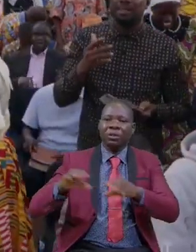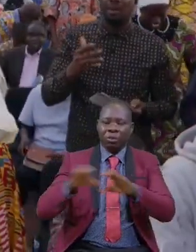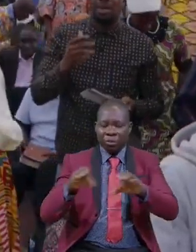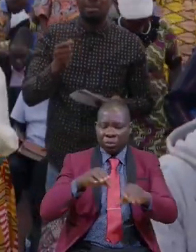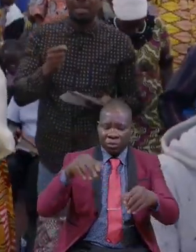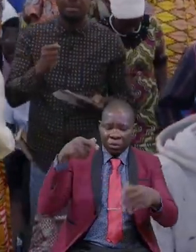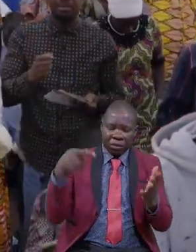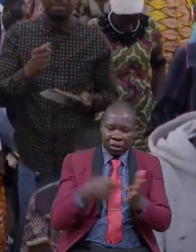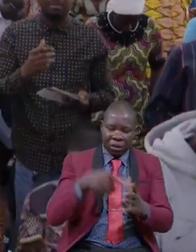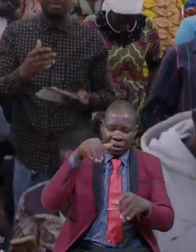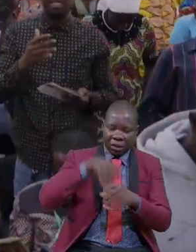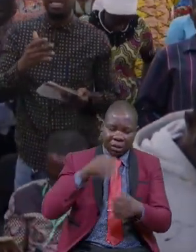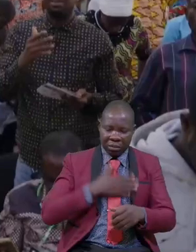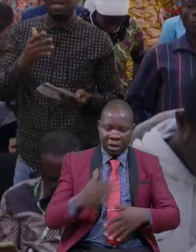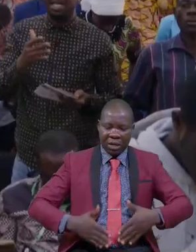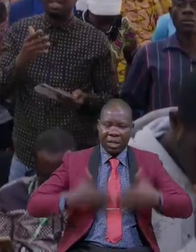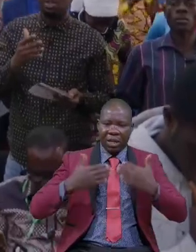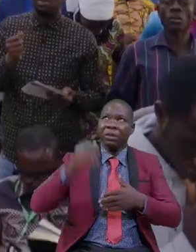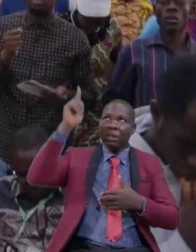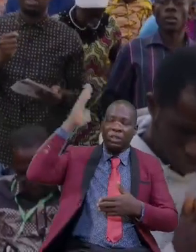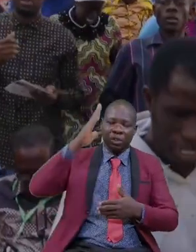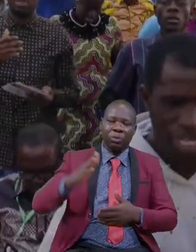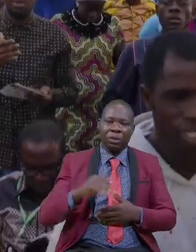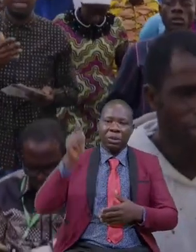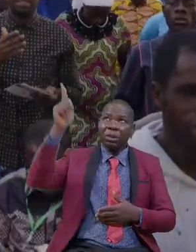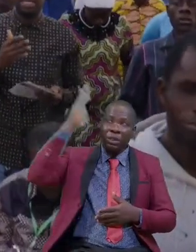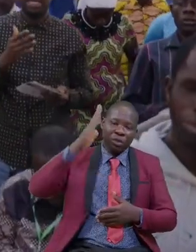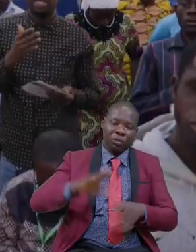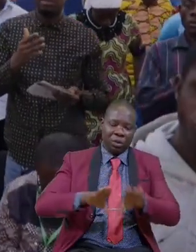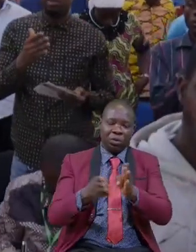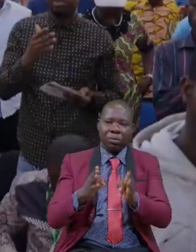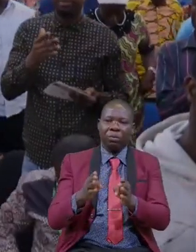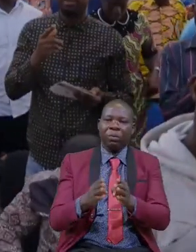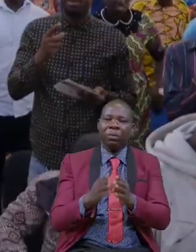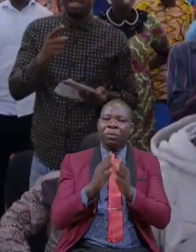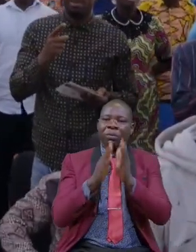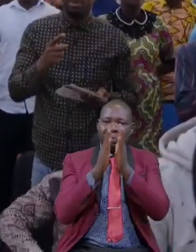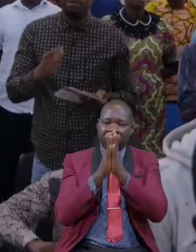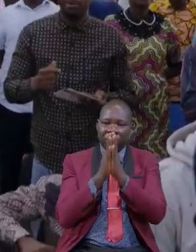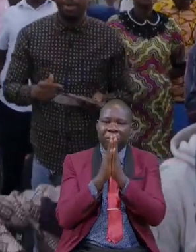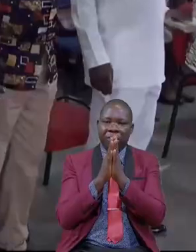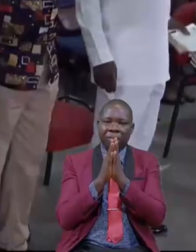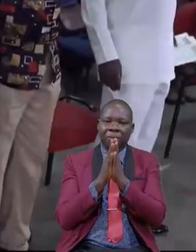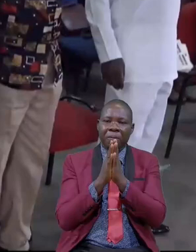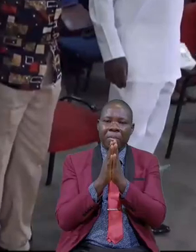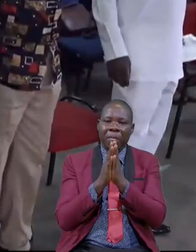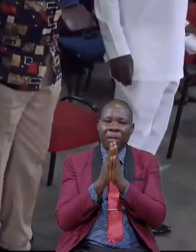life, he will, he will fera, open your mouth and pray. Et prie.